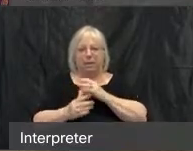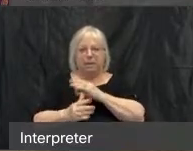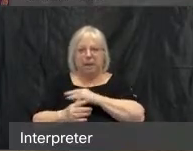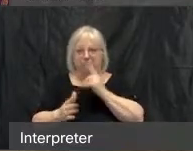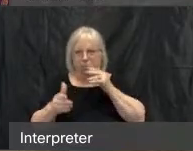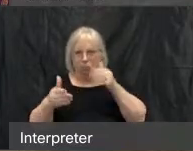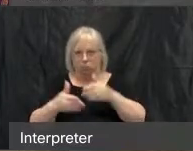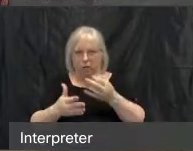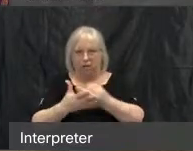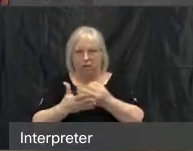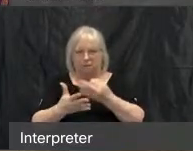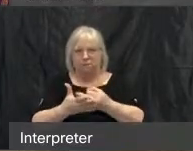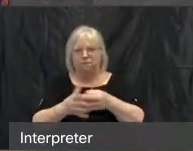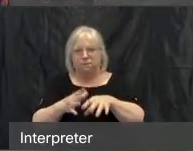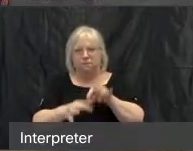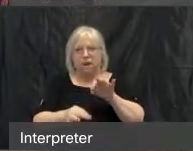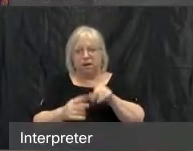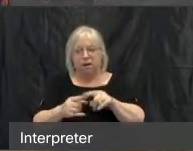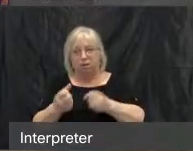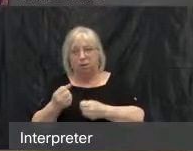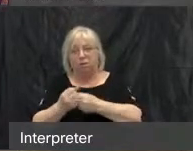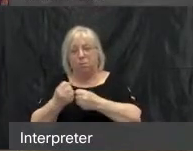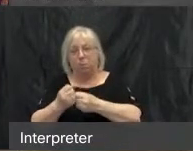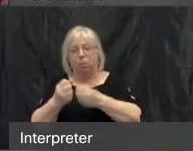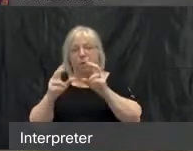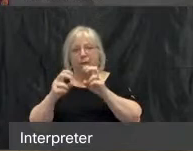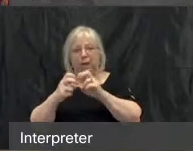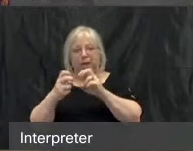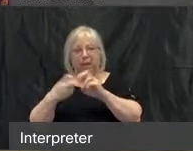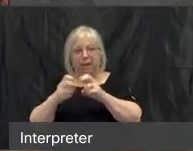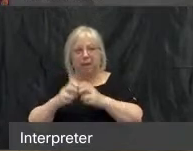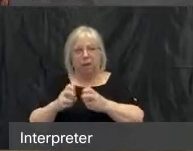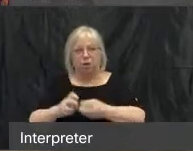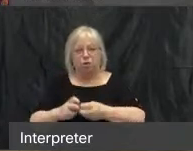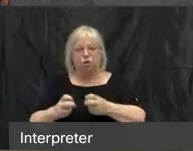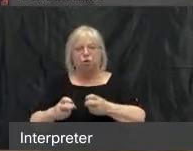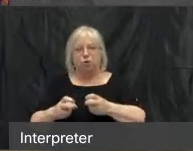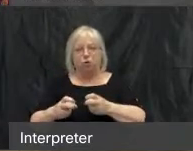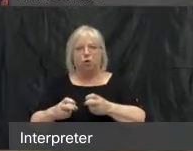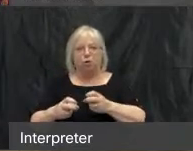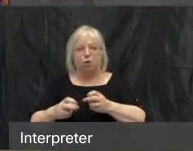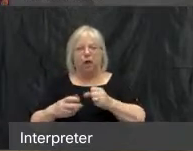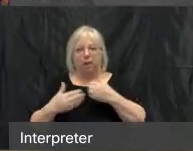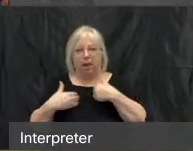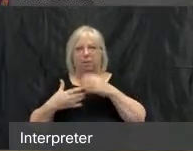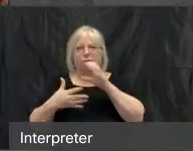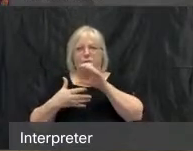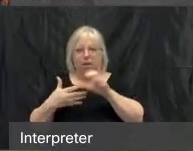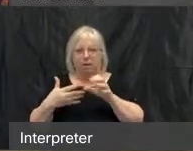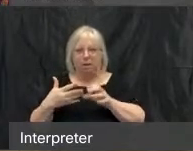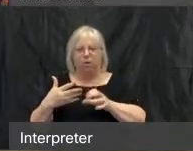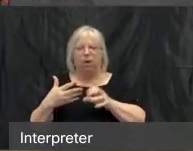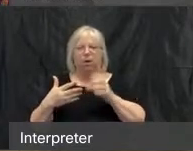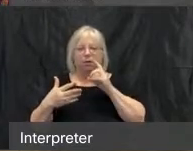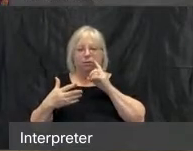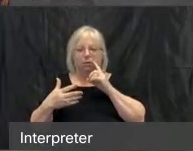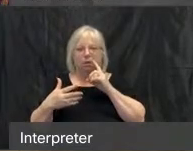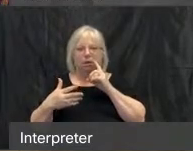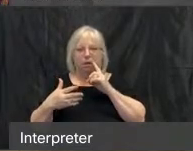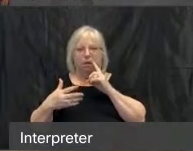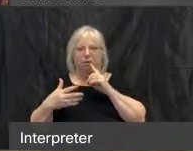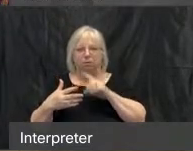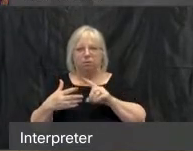support those issues identified in the criteria for us having those areas identified as in need